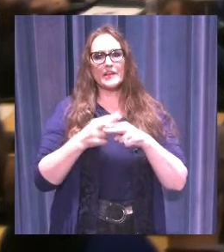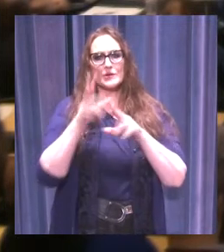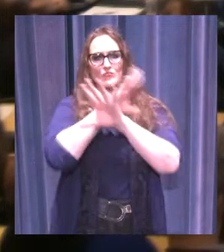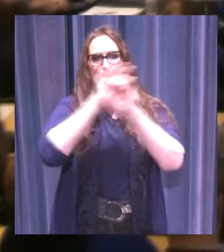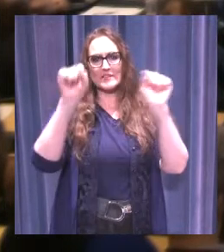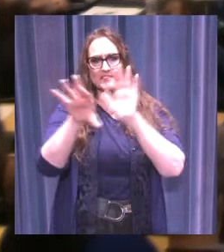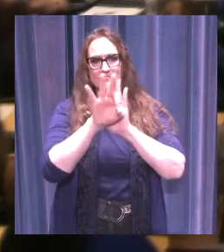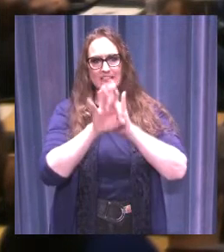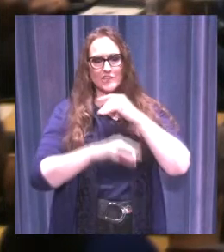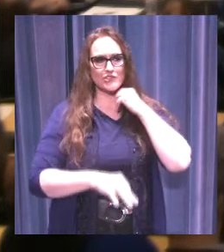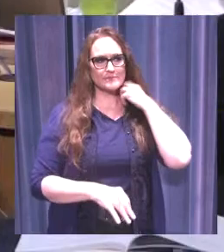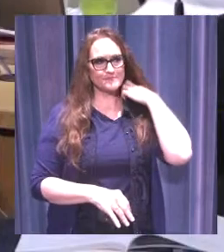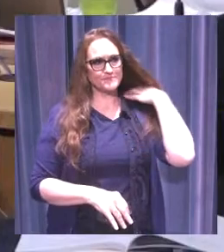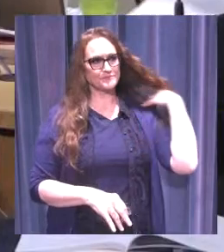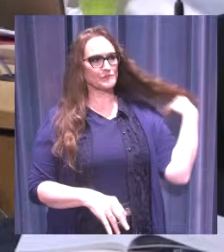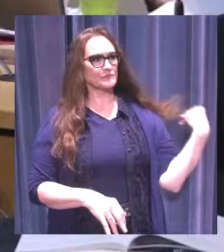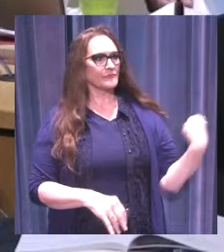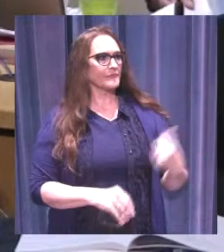selection.